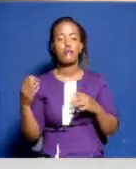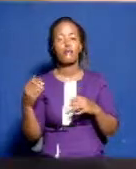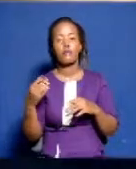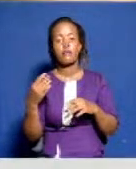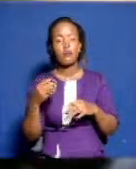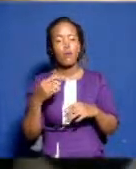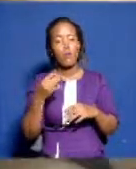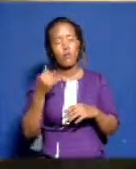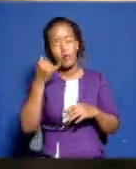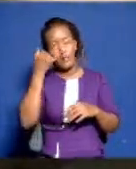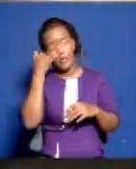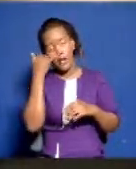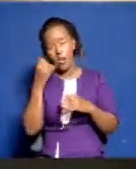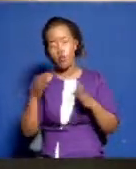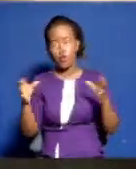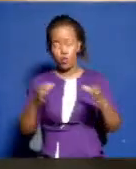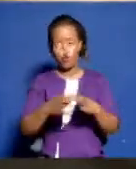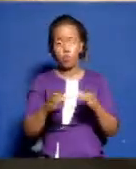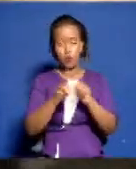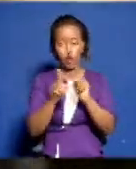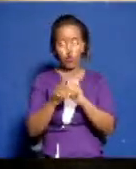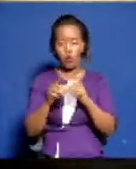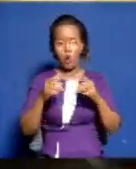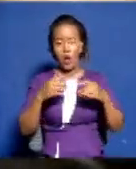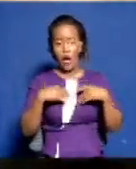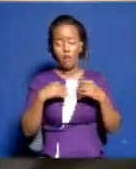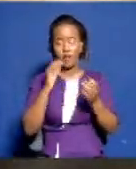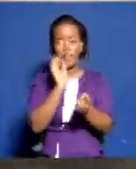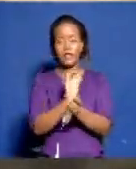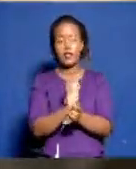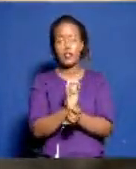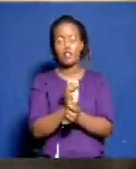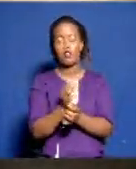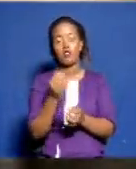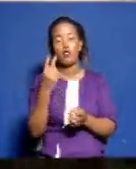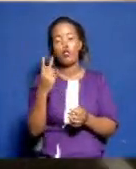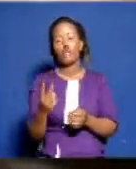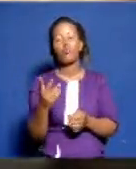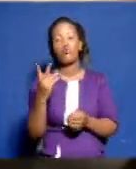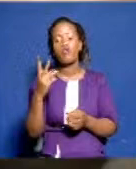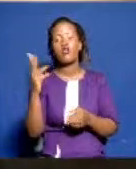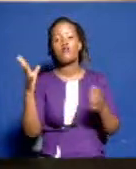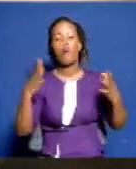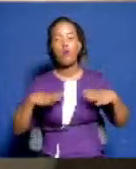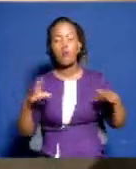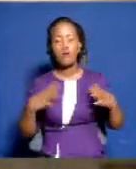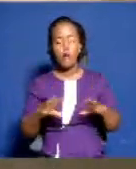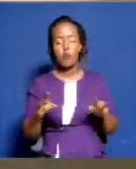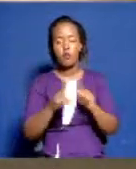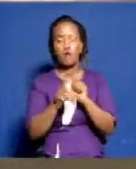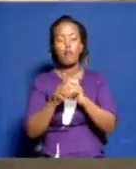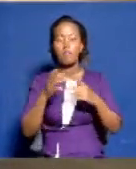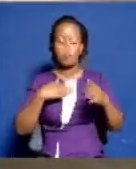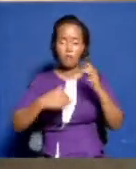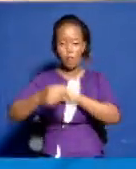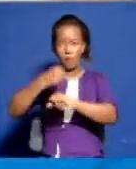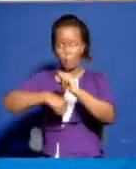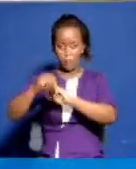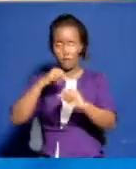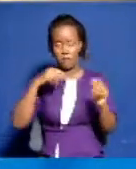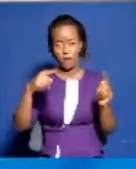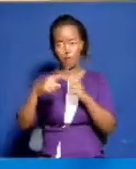been seized. Australia said it had arrested 224 people as a result of the operation and had acted on 20 threats to